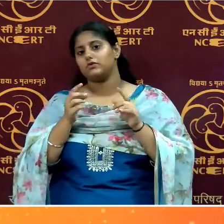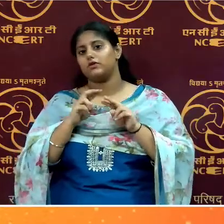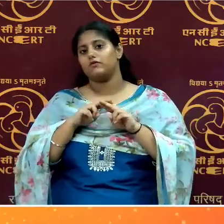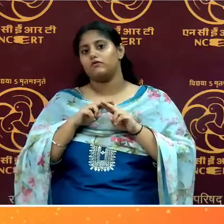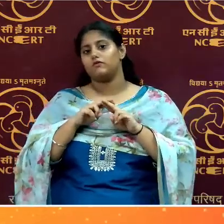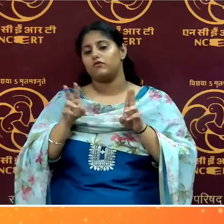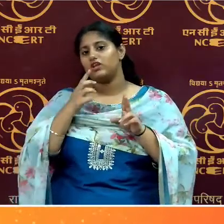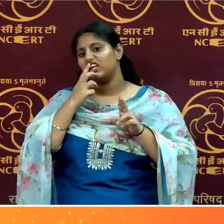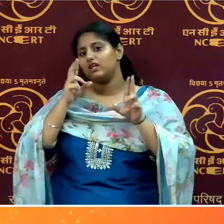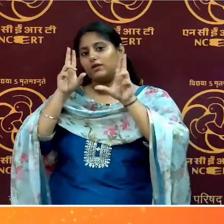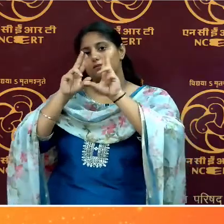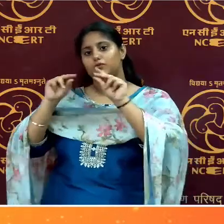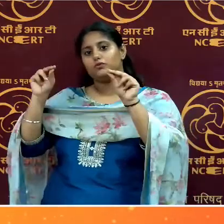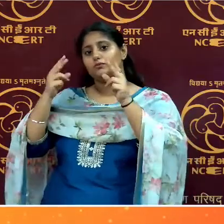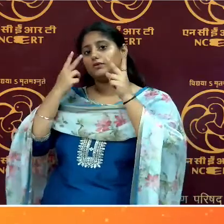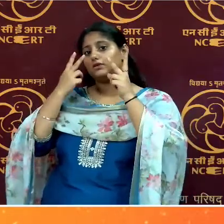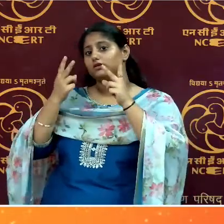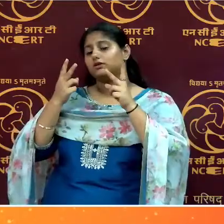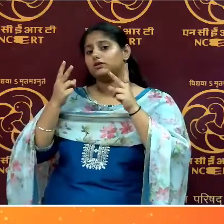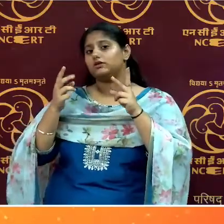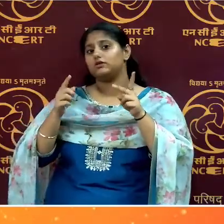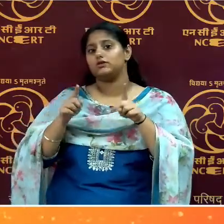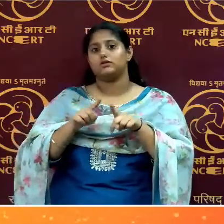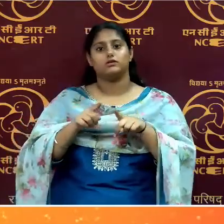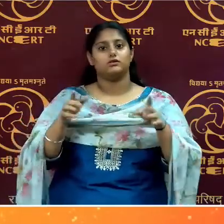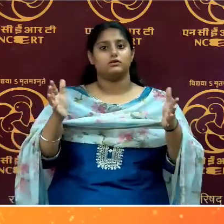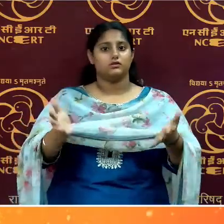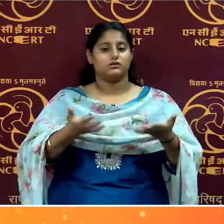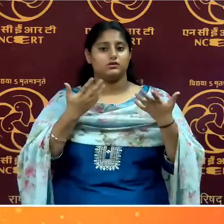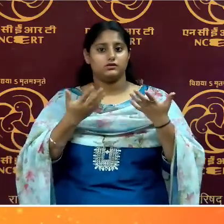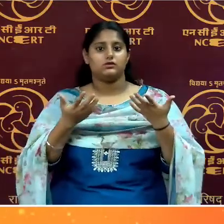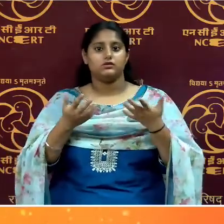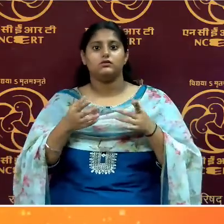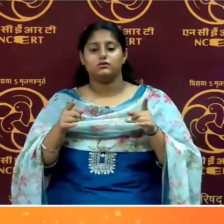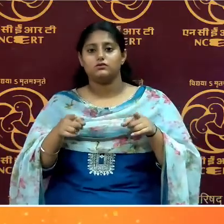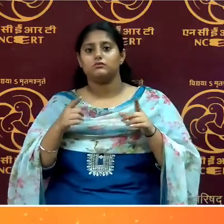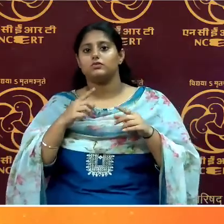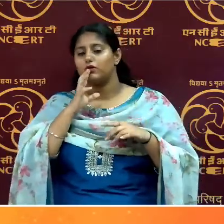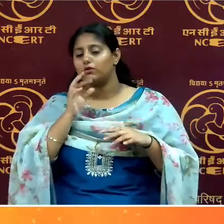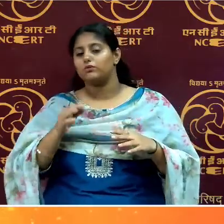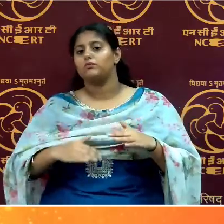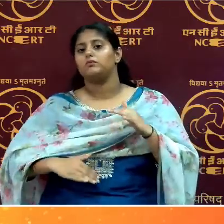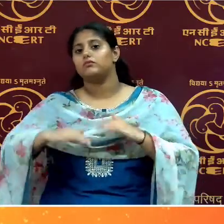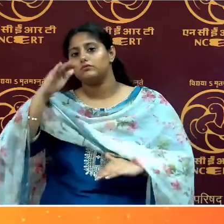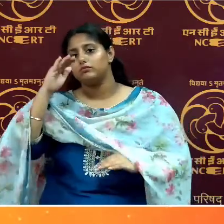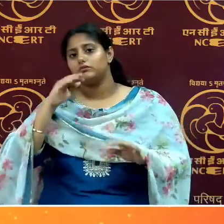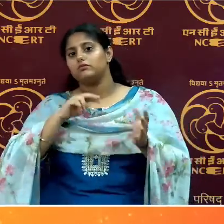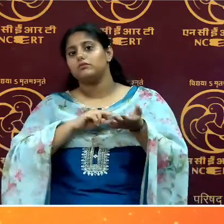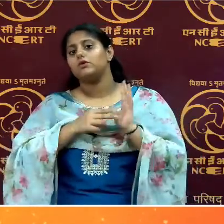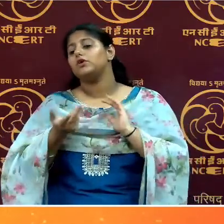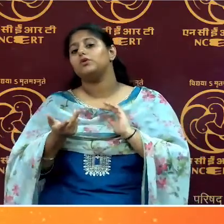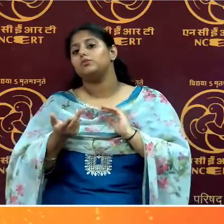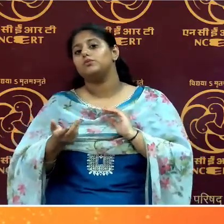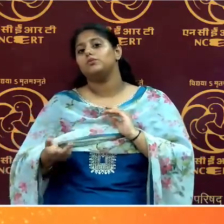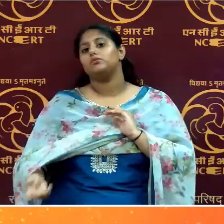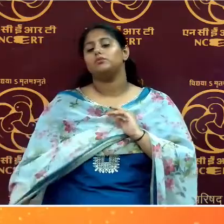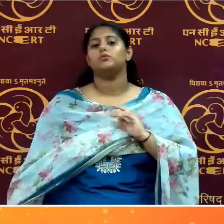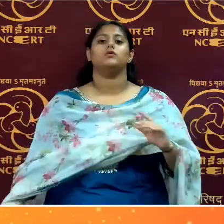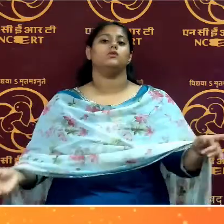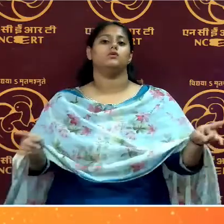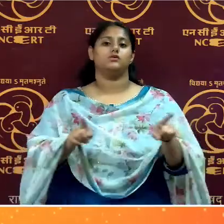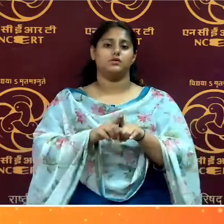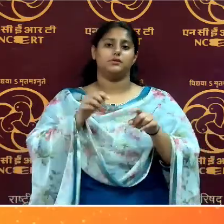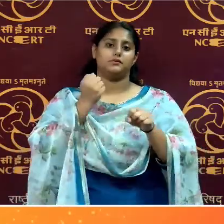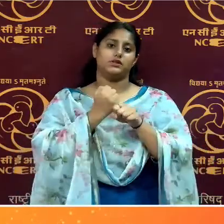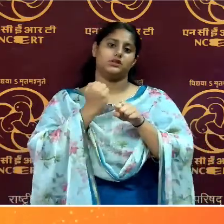moon days, Yeah. tides. Tidal waves are really Yes, high, they yeah, are rising really high. Why? Because of this gravity Oh. coming into the picture. Okay,